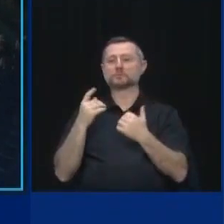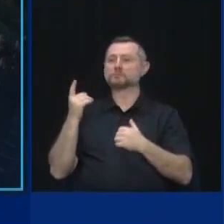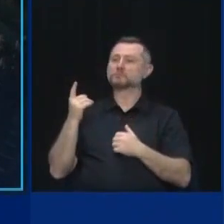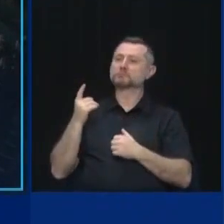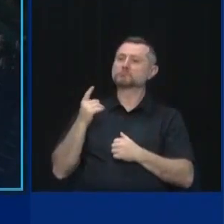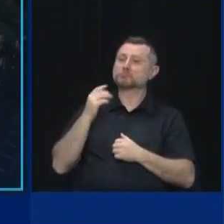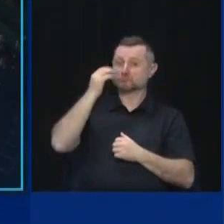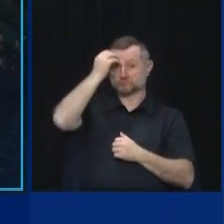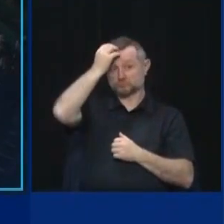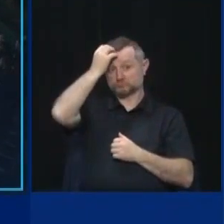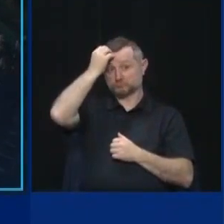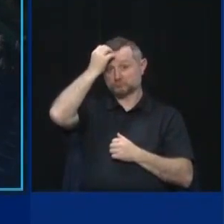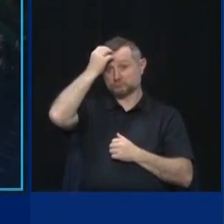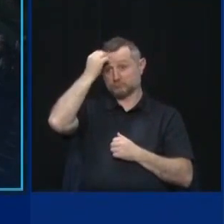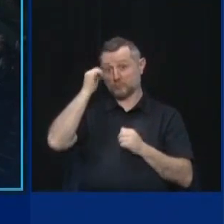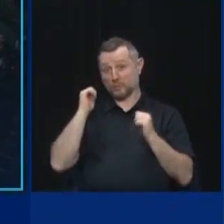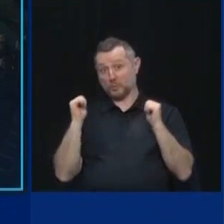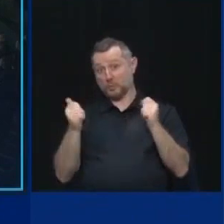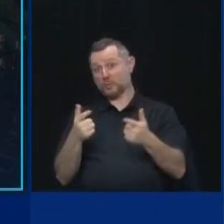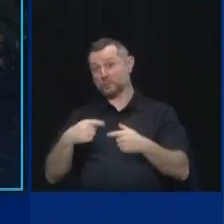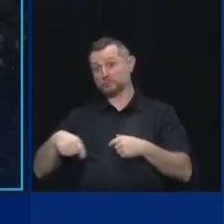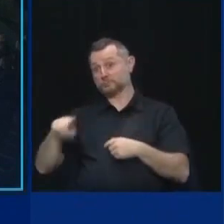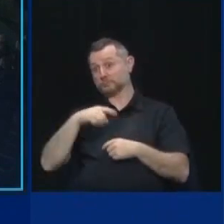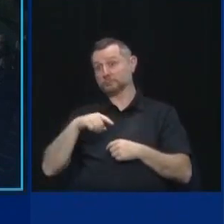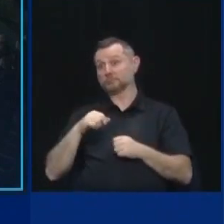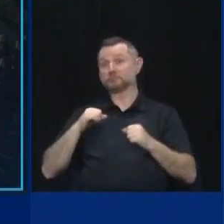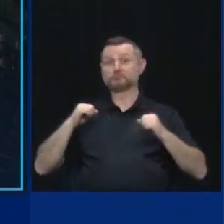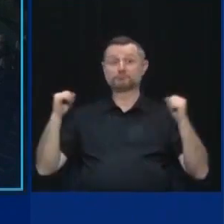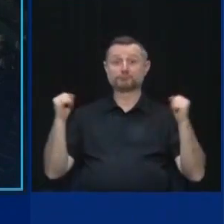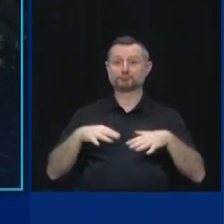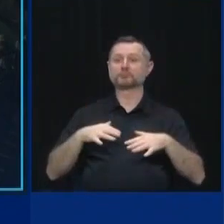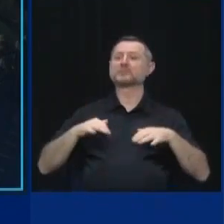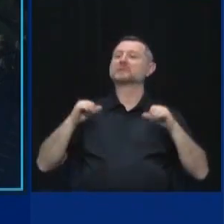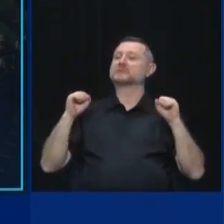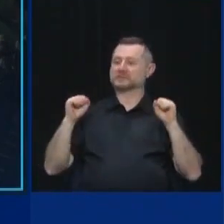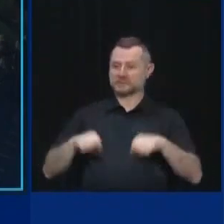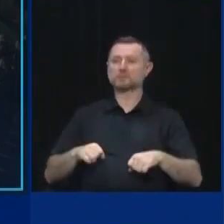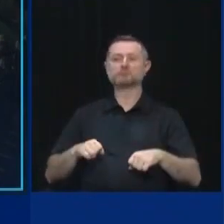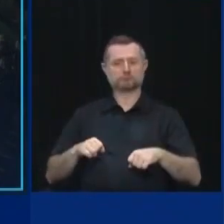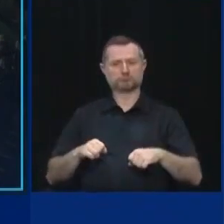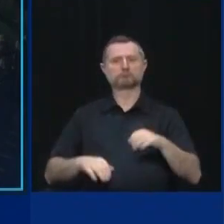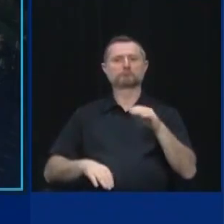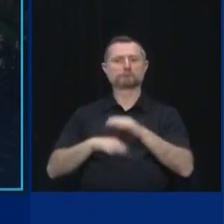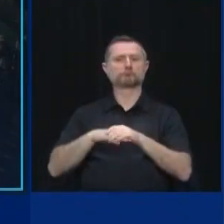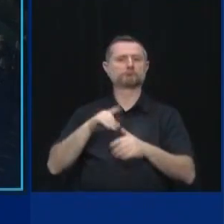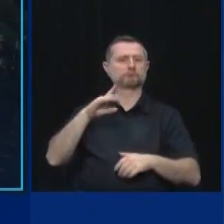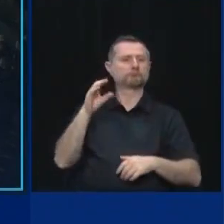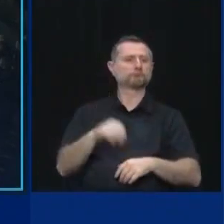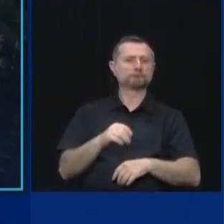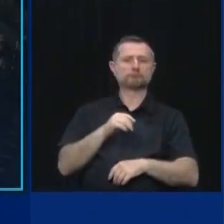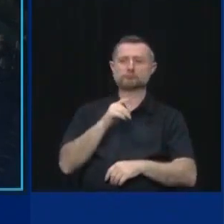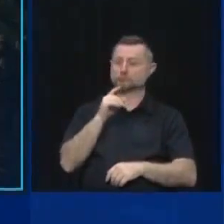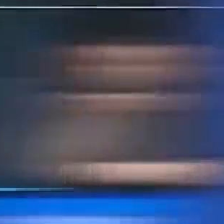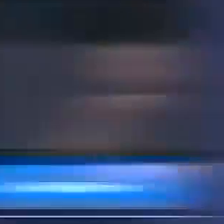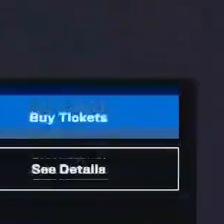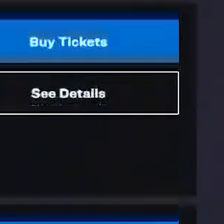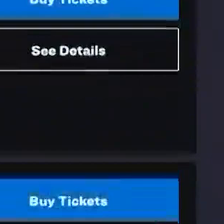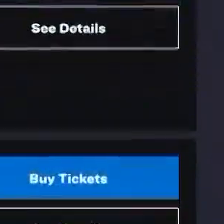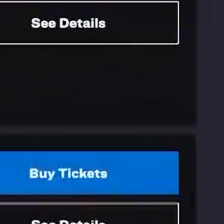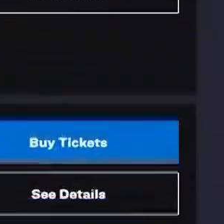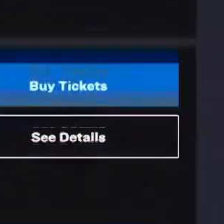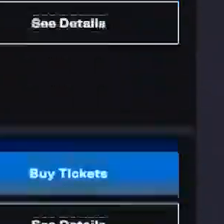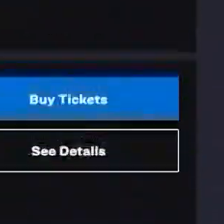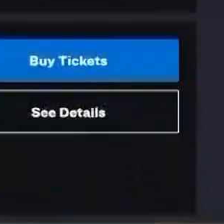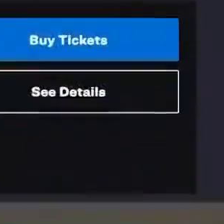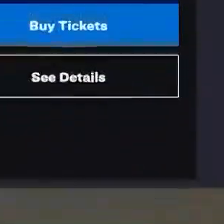the option of going to 100% capacity for fully vaccinated people.